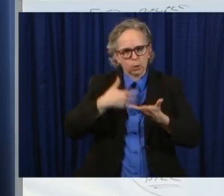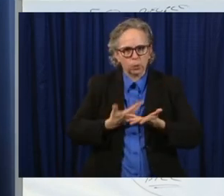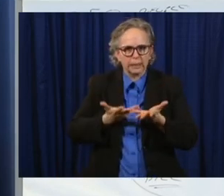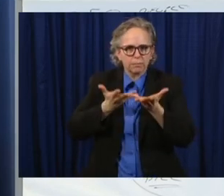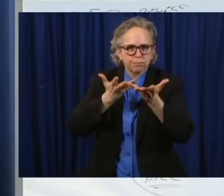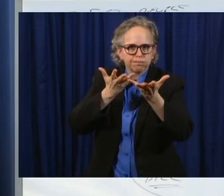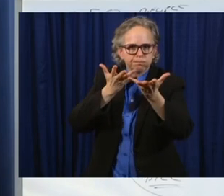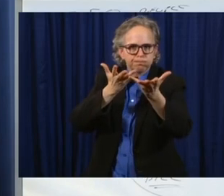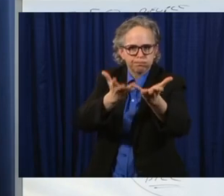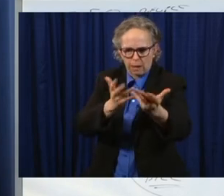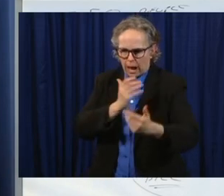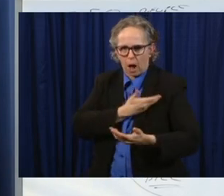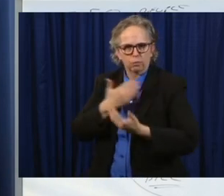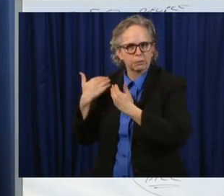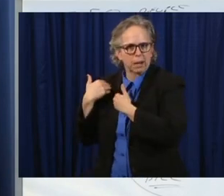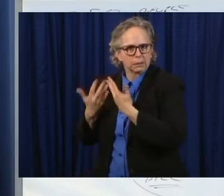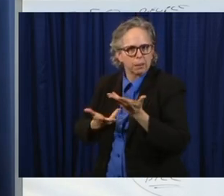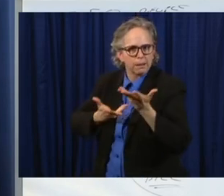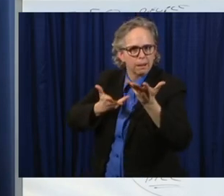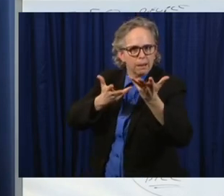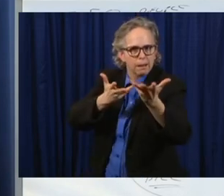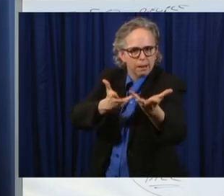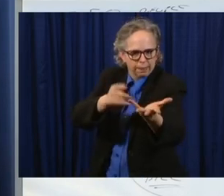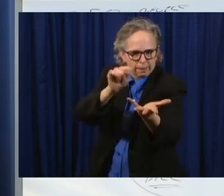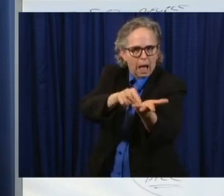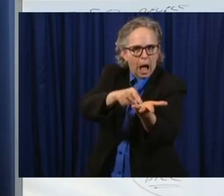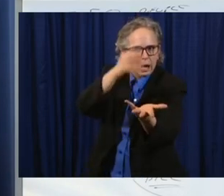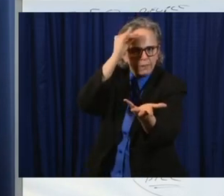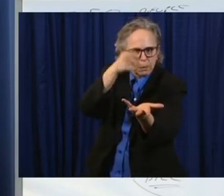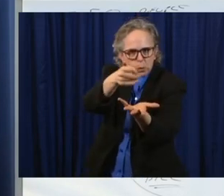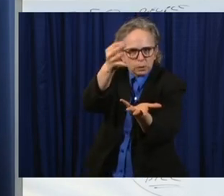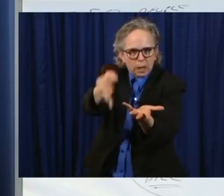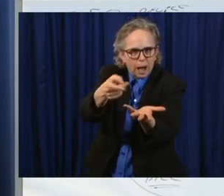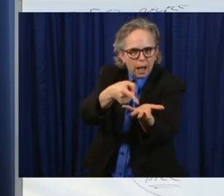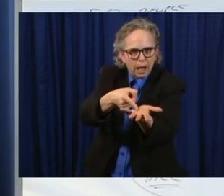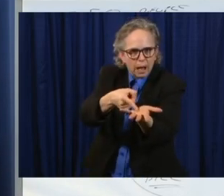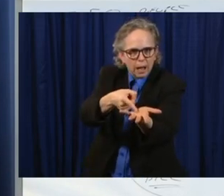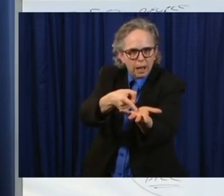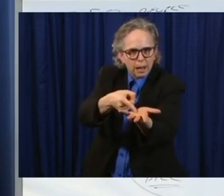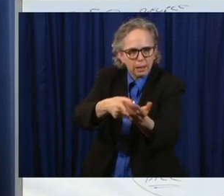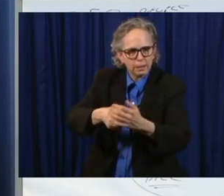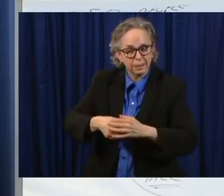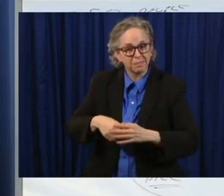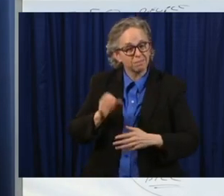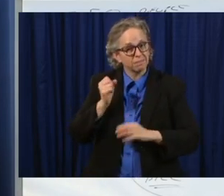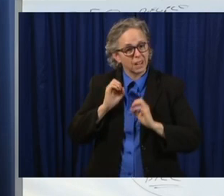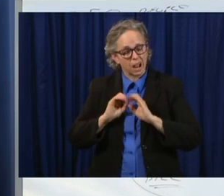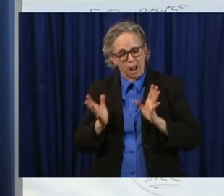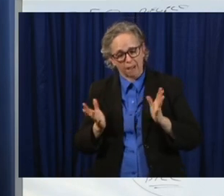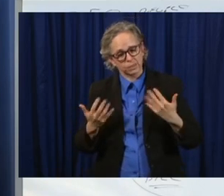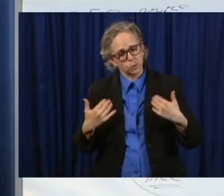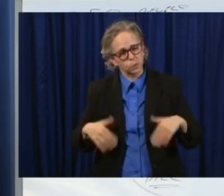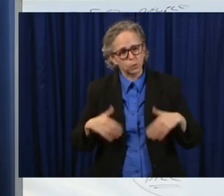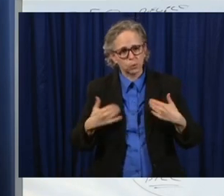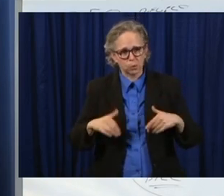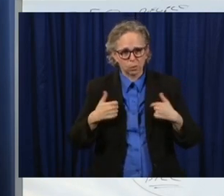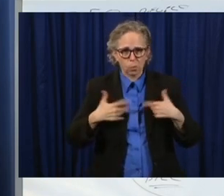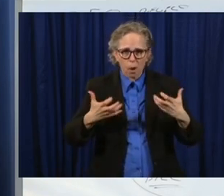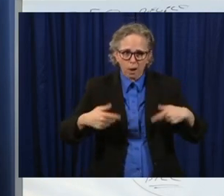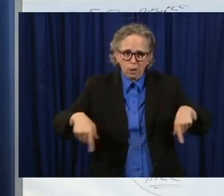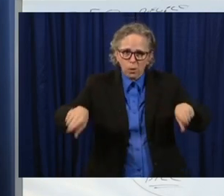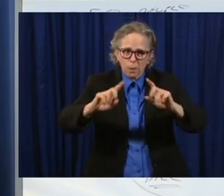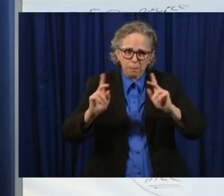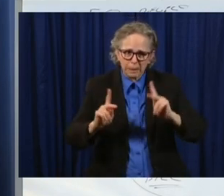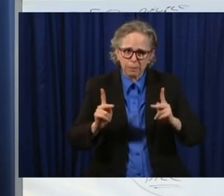we go, obviously we want to move as much as humanly possible to individual choices.